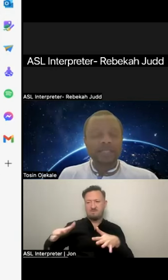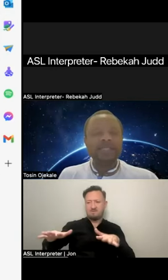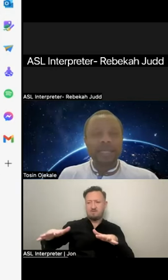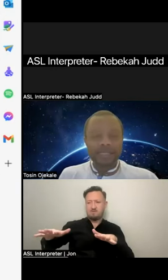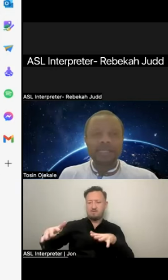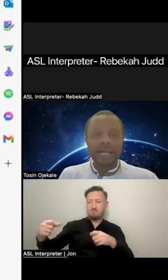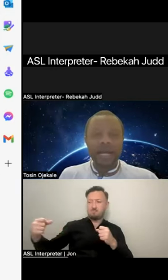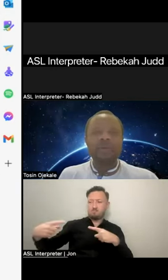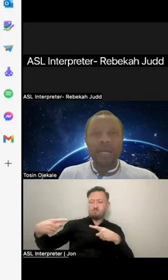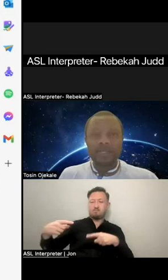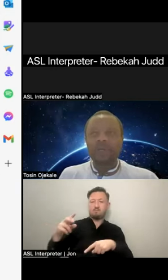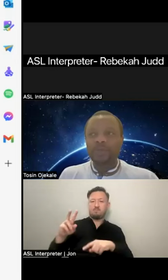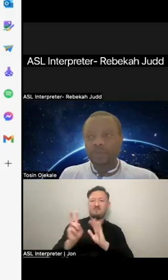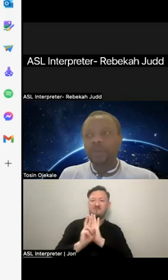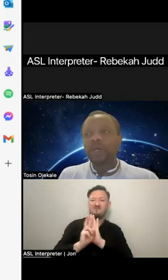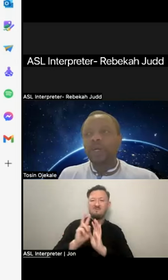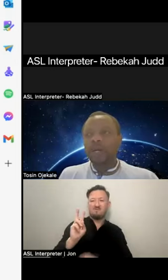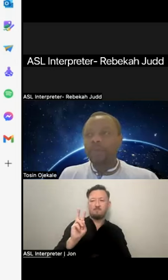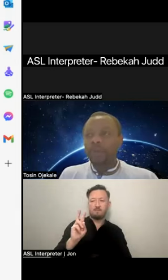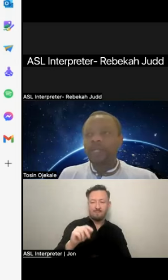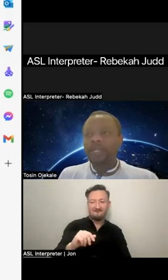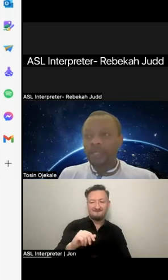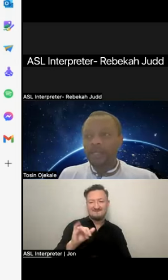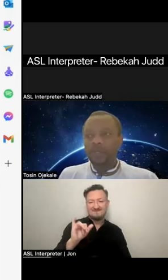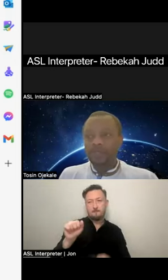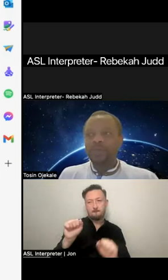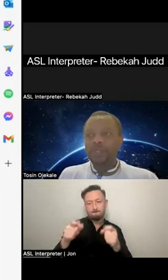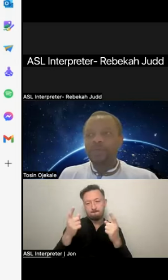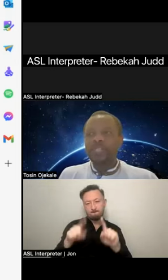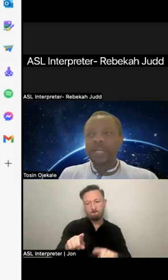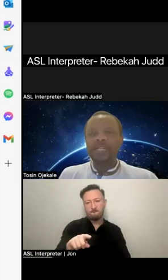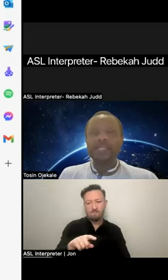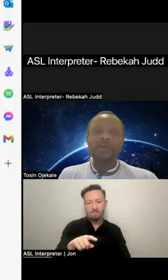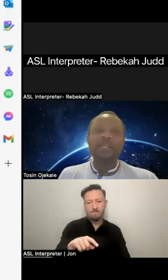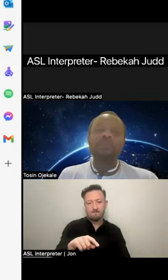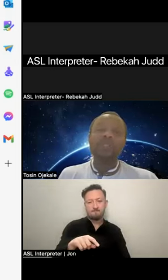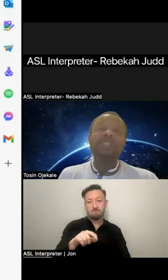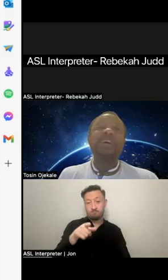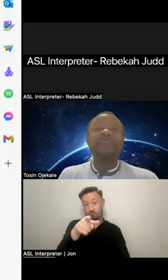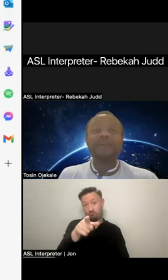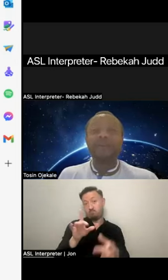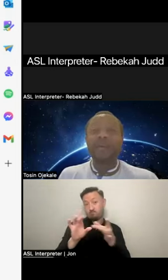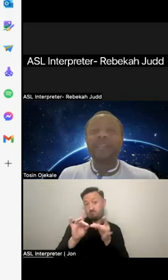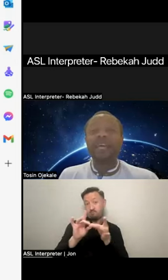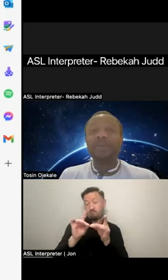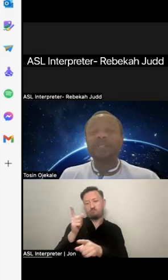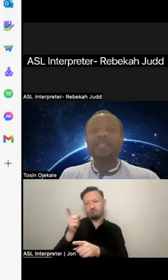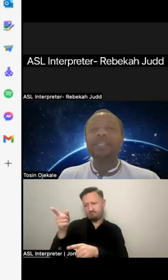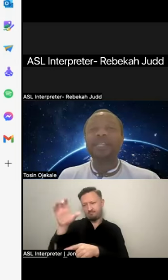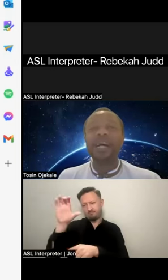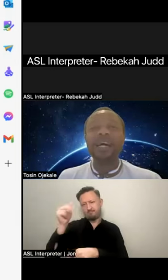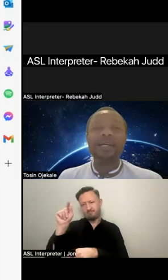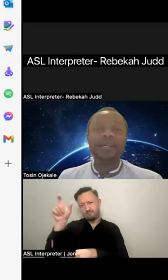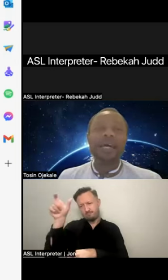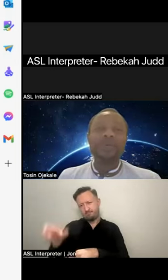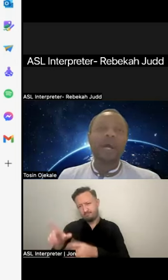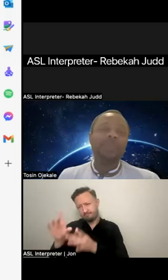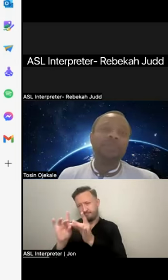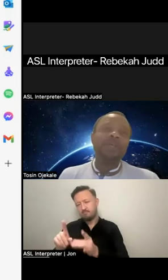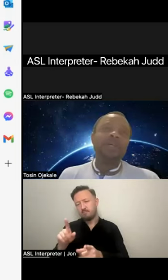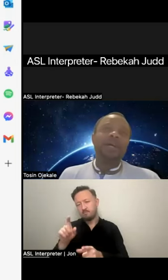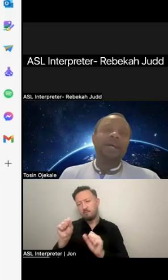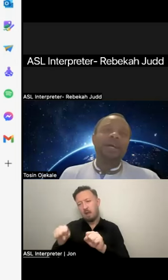discharge that can happen as well. So, Benik, what you said is correct, but they are very rare. They are not things that